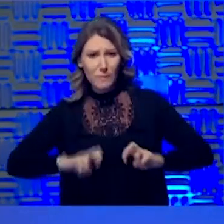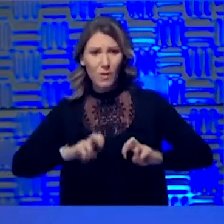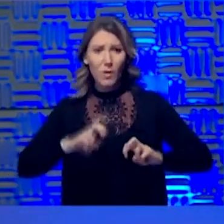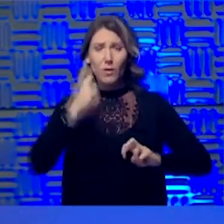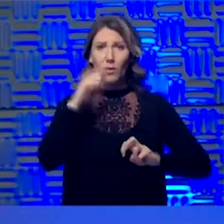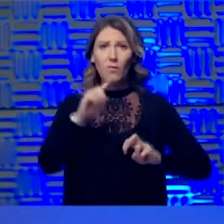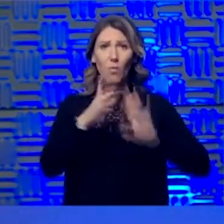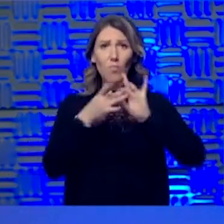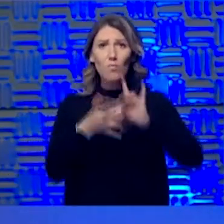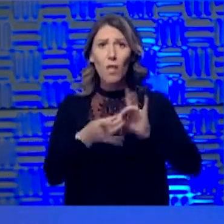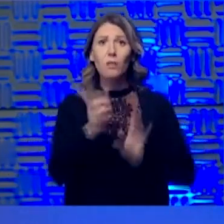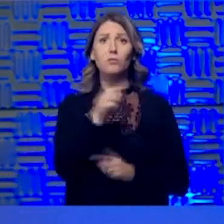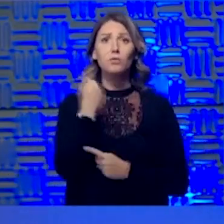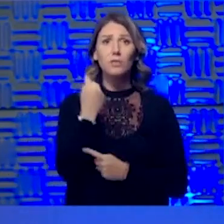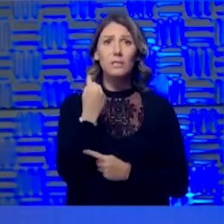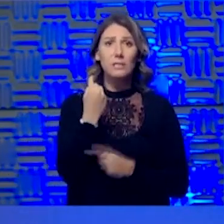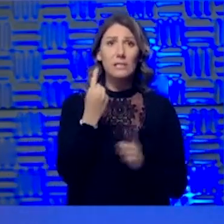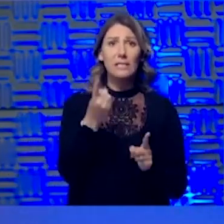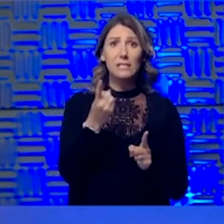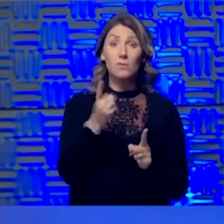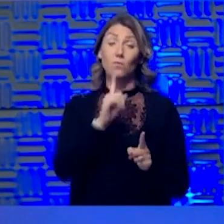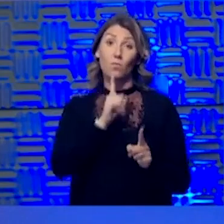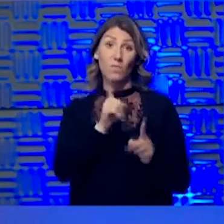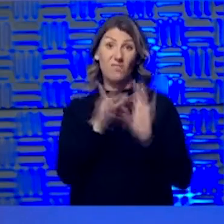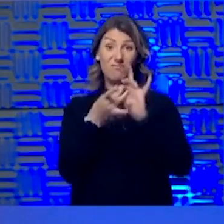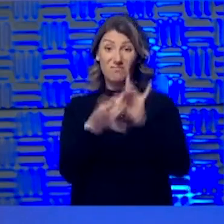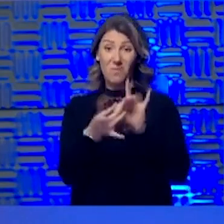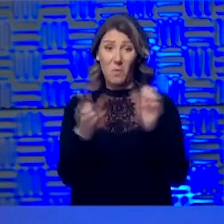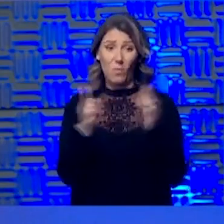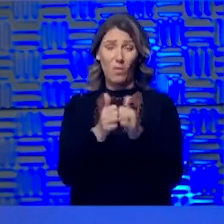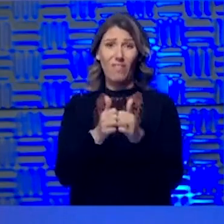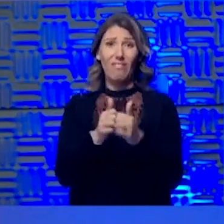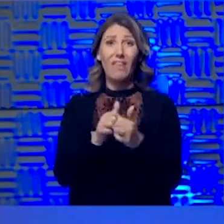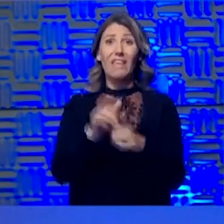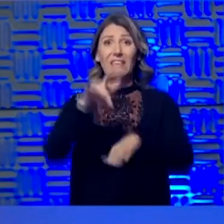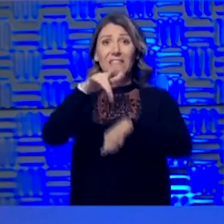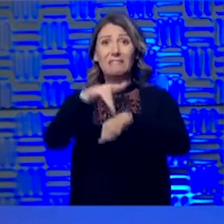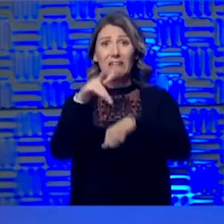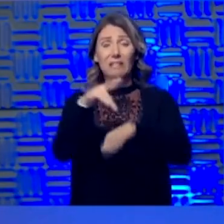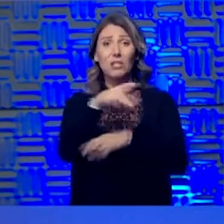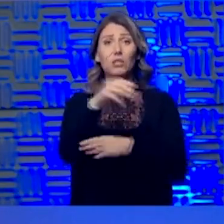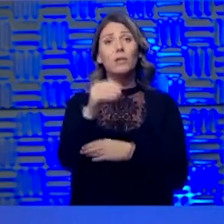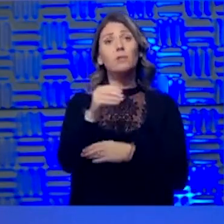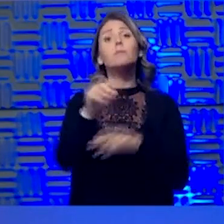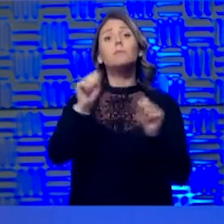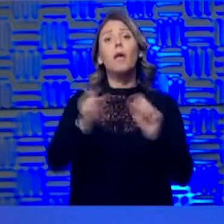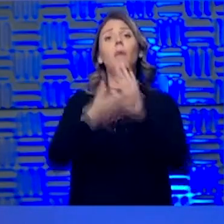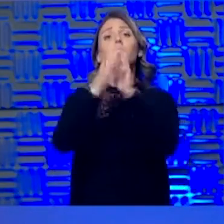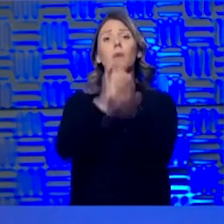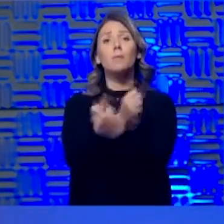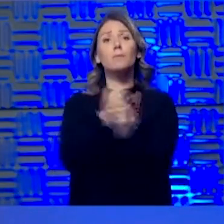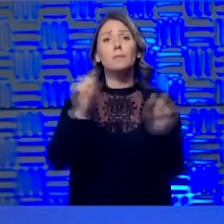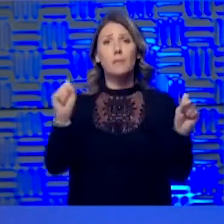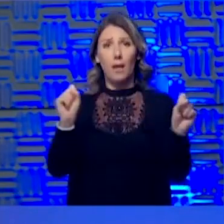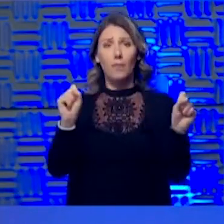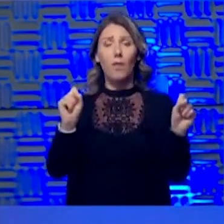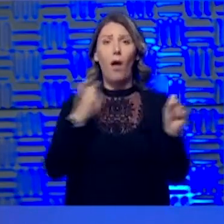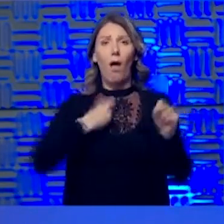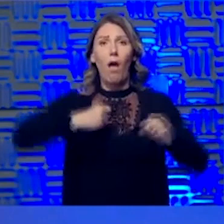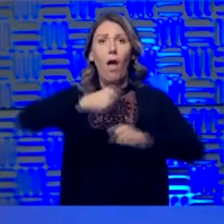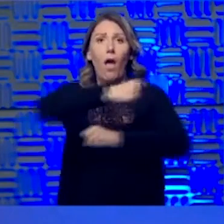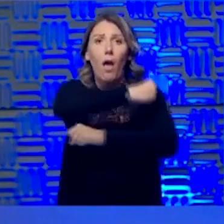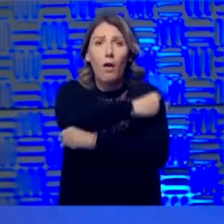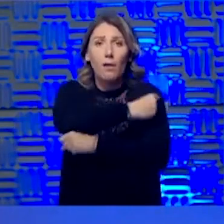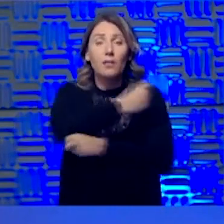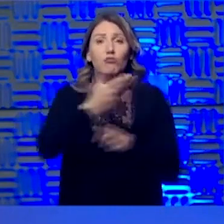that touch and that hugging and being with those loved ones. I think you can make it safe, and again, a hug is a very short period of time, but I